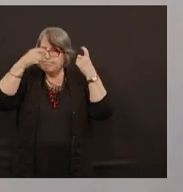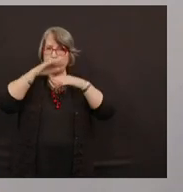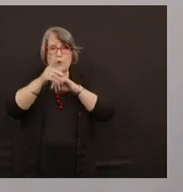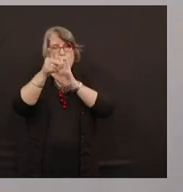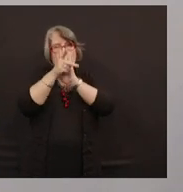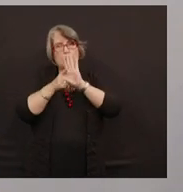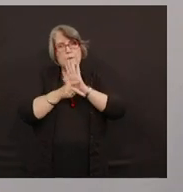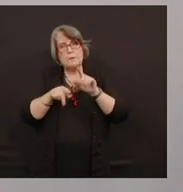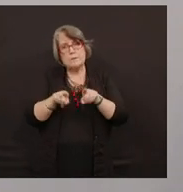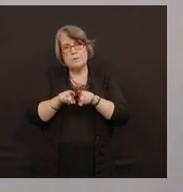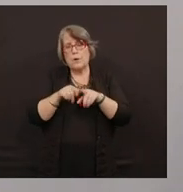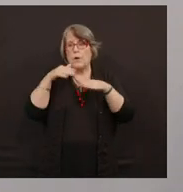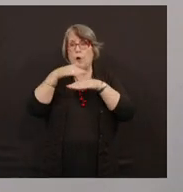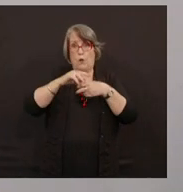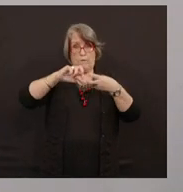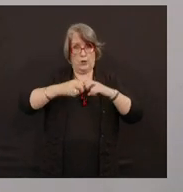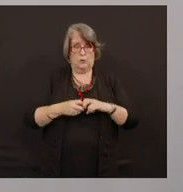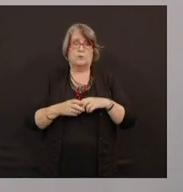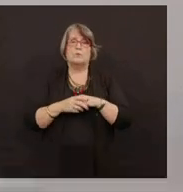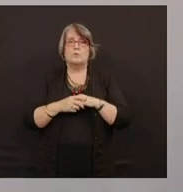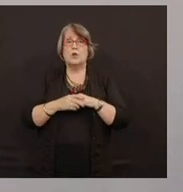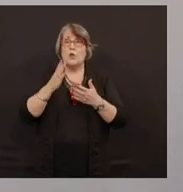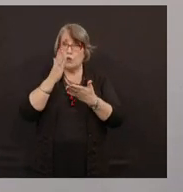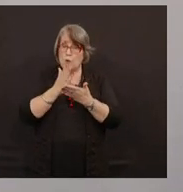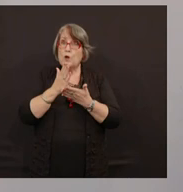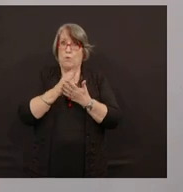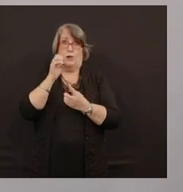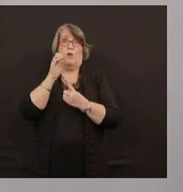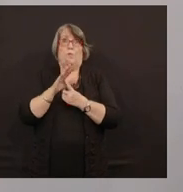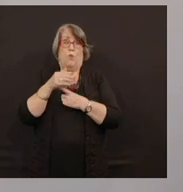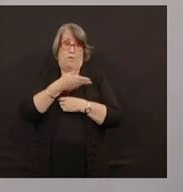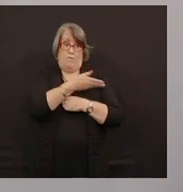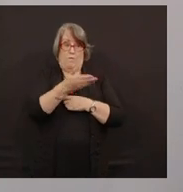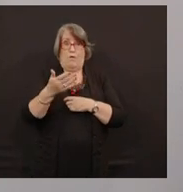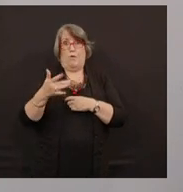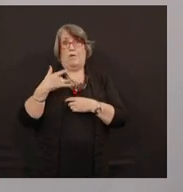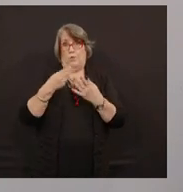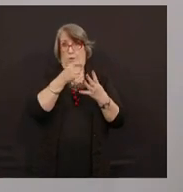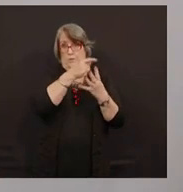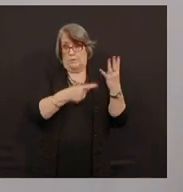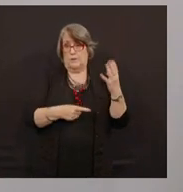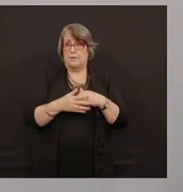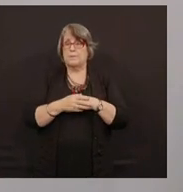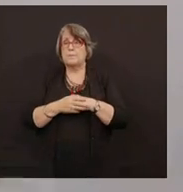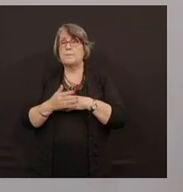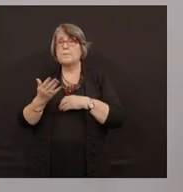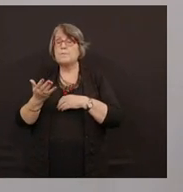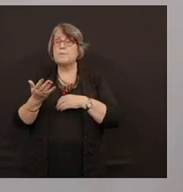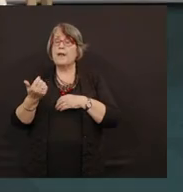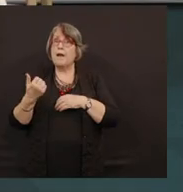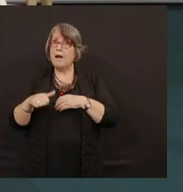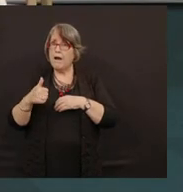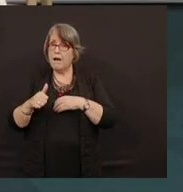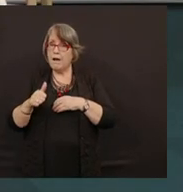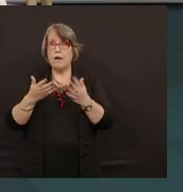etc., around issues that are really, really important for people living with disability. And